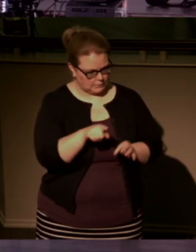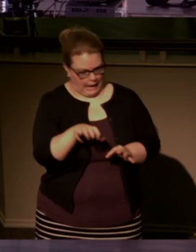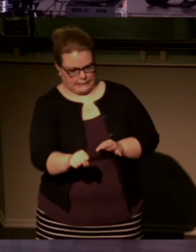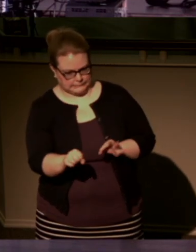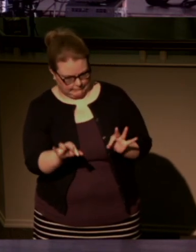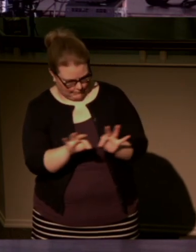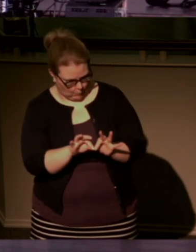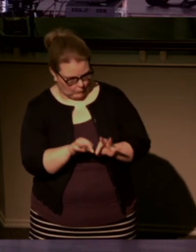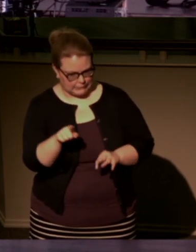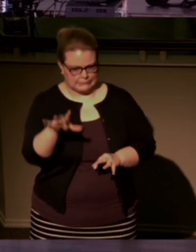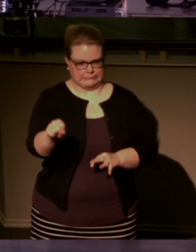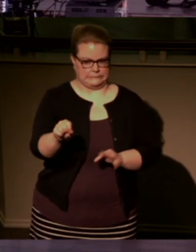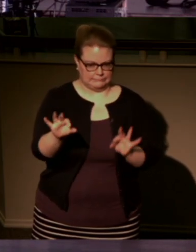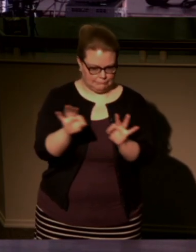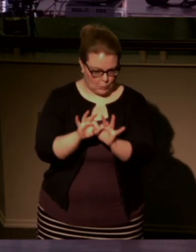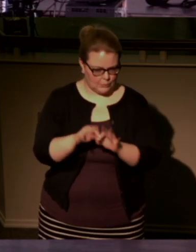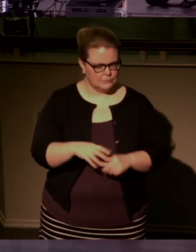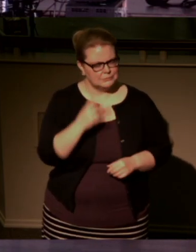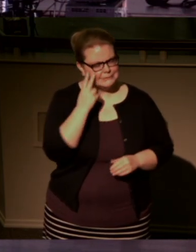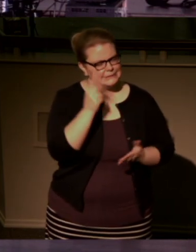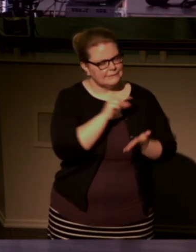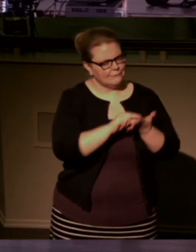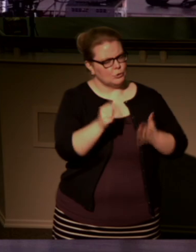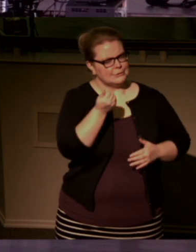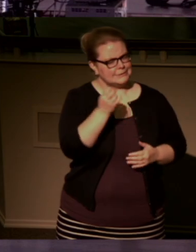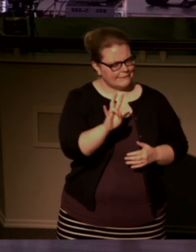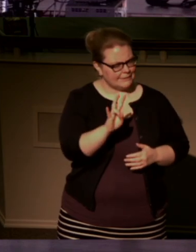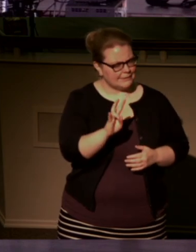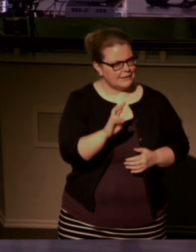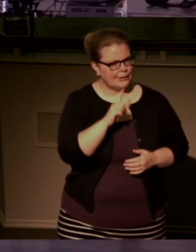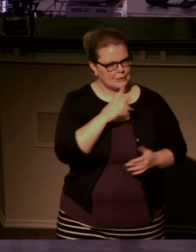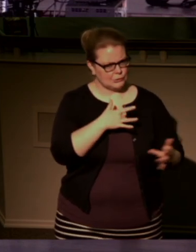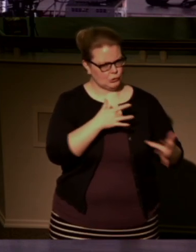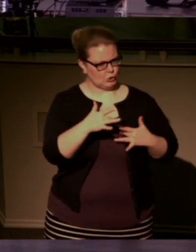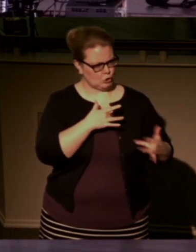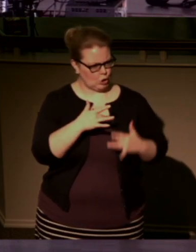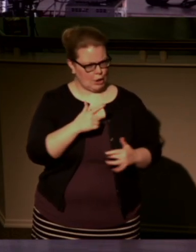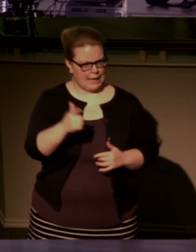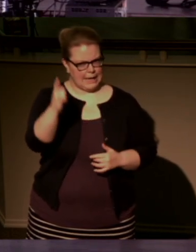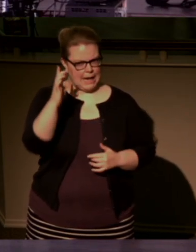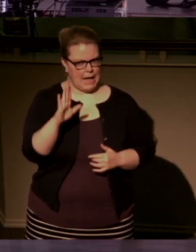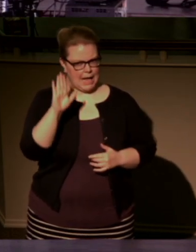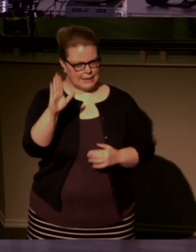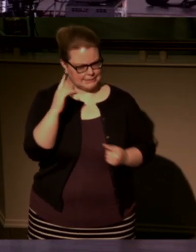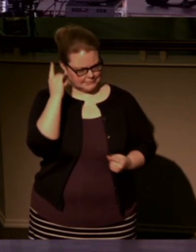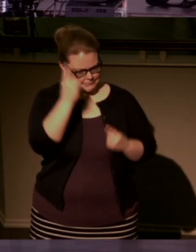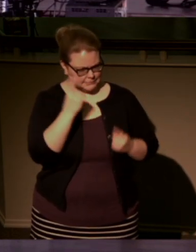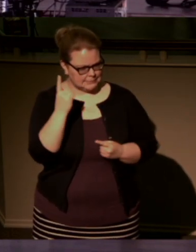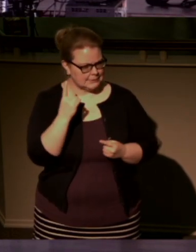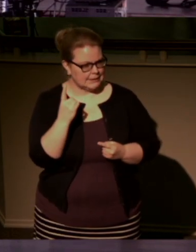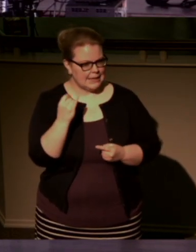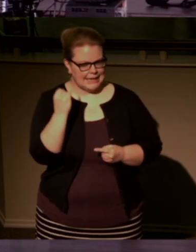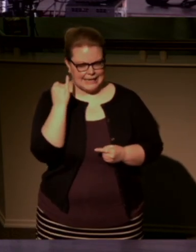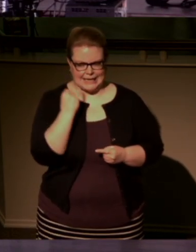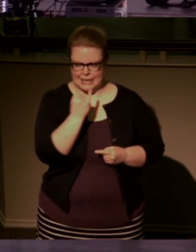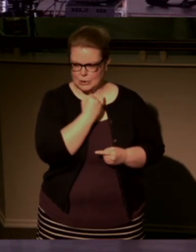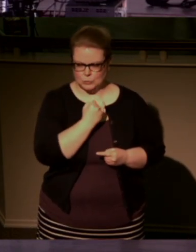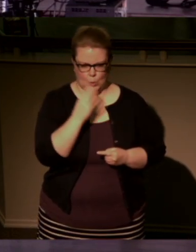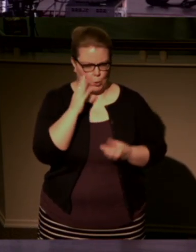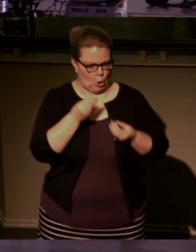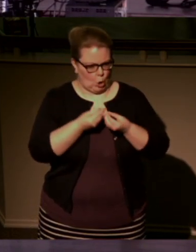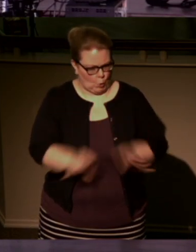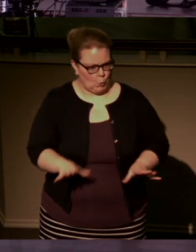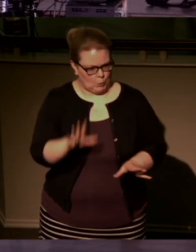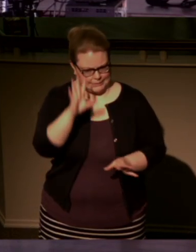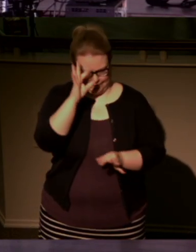And so I want you to see verse 17. There is some concern in God's mind that Israel won't have faith